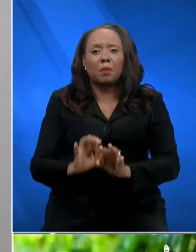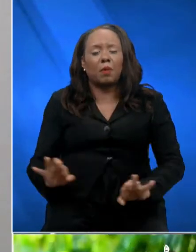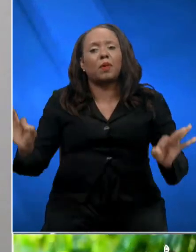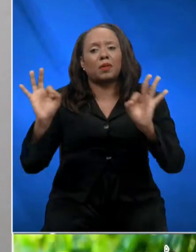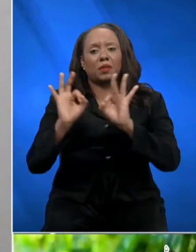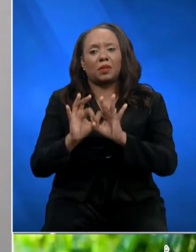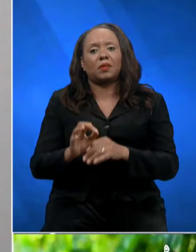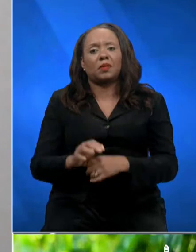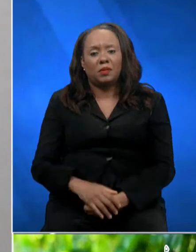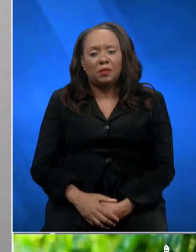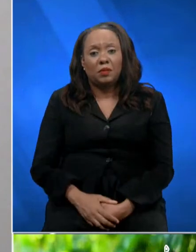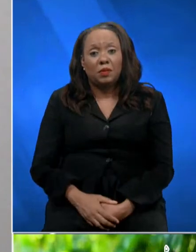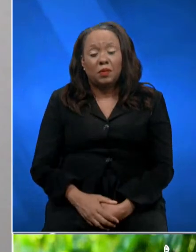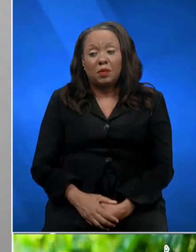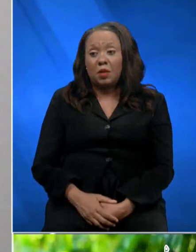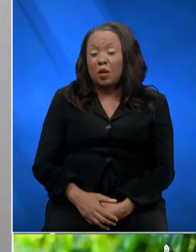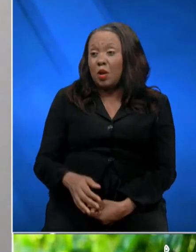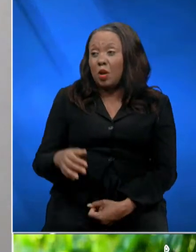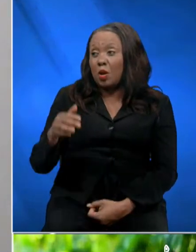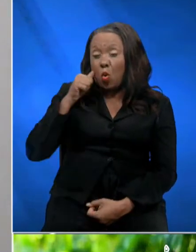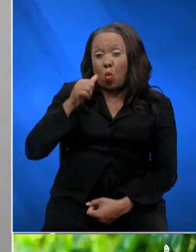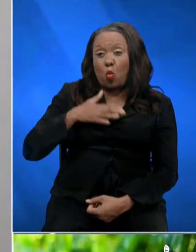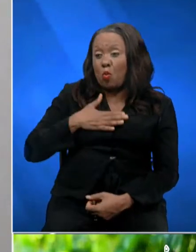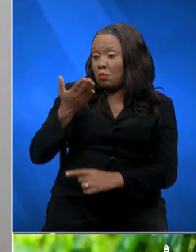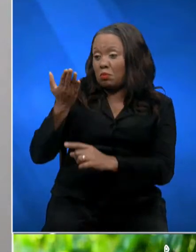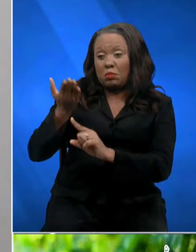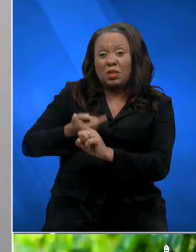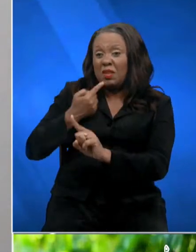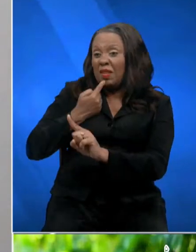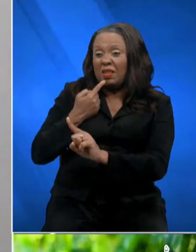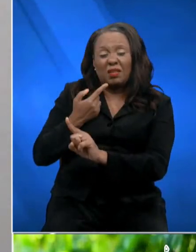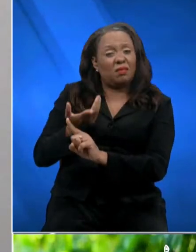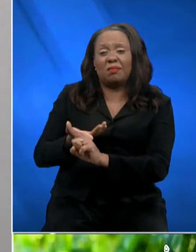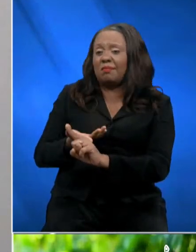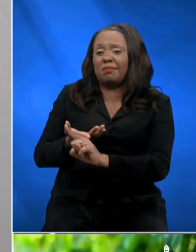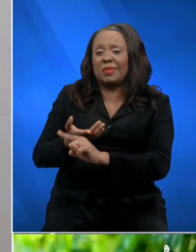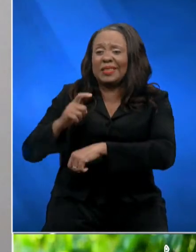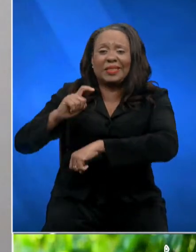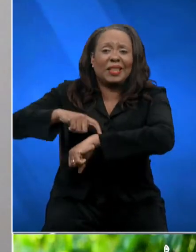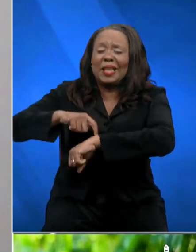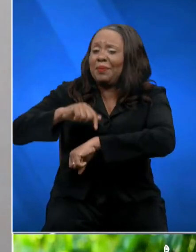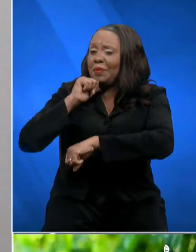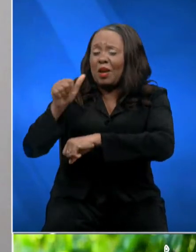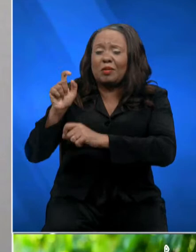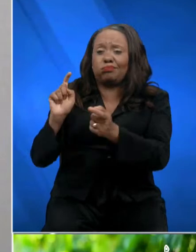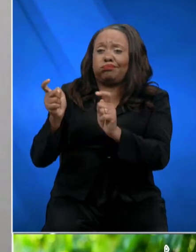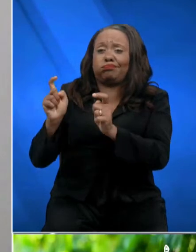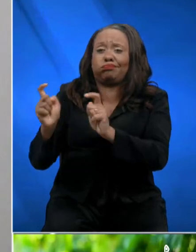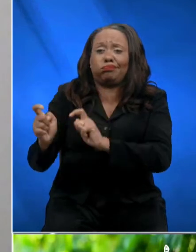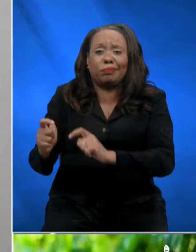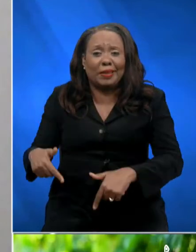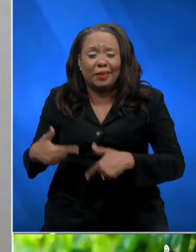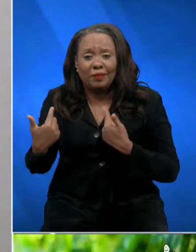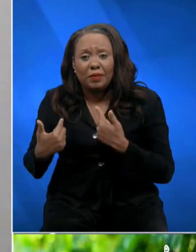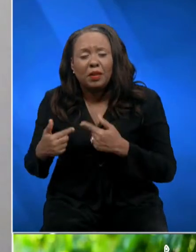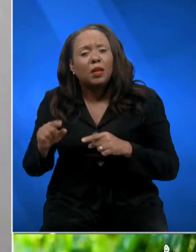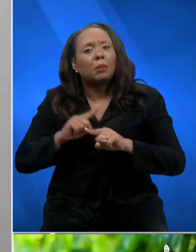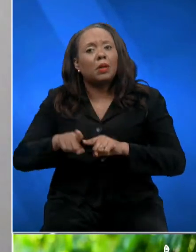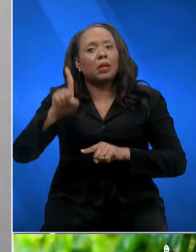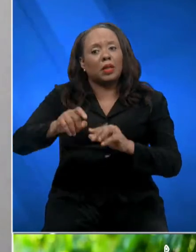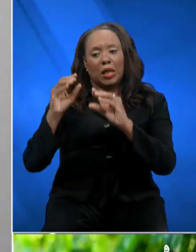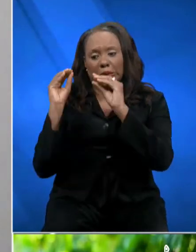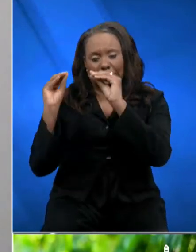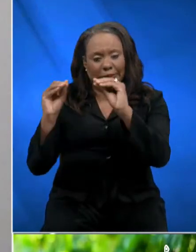if they don't, as Michelle was saying, she didn't have time to adjust. So if if we would do a little more in terms of the